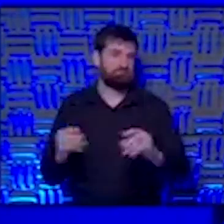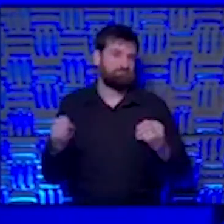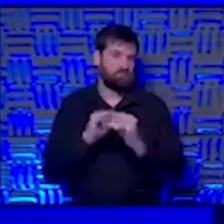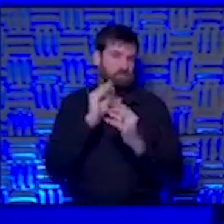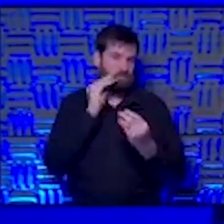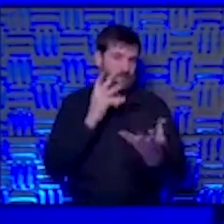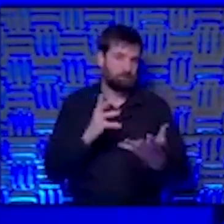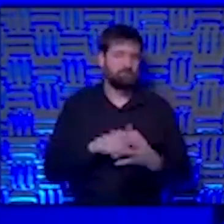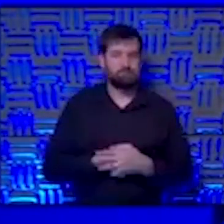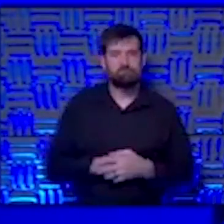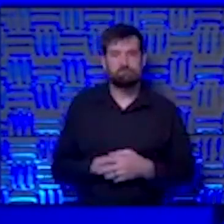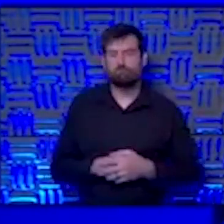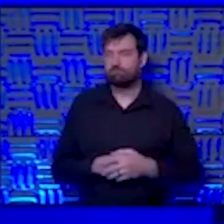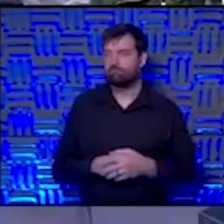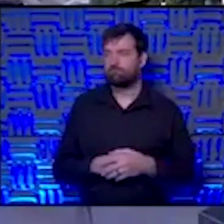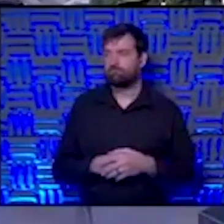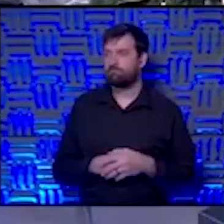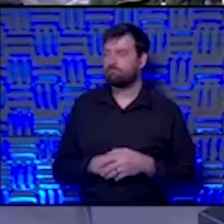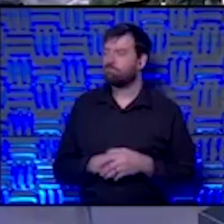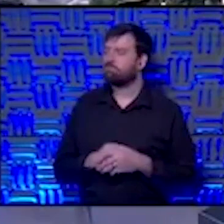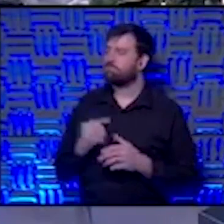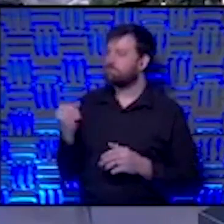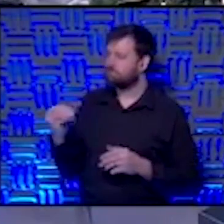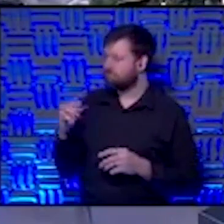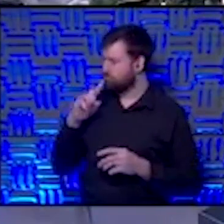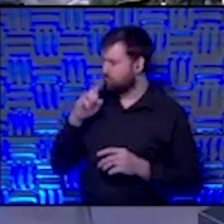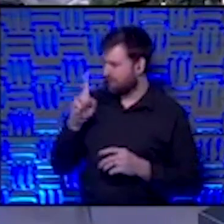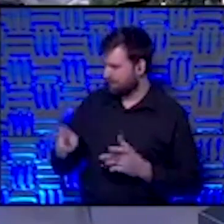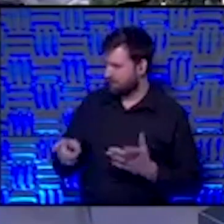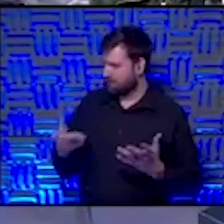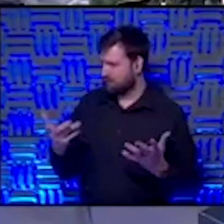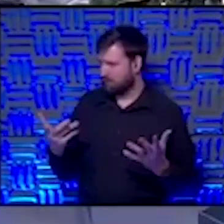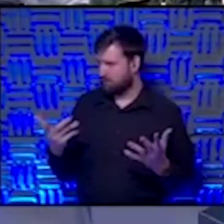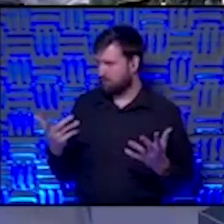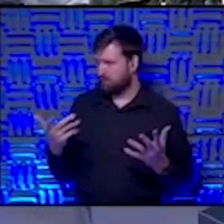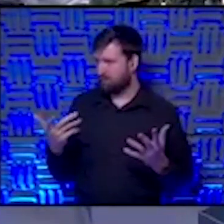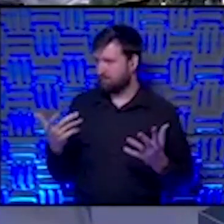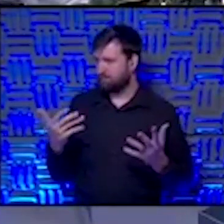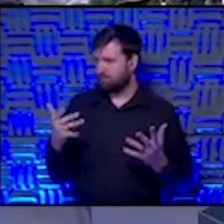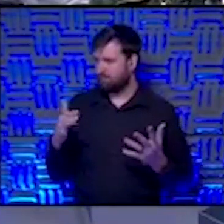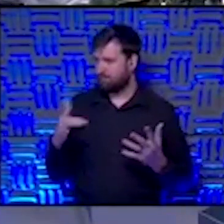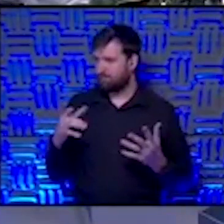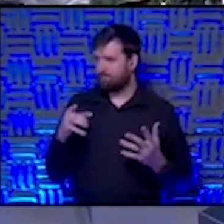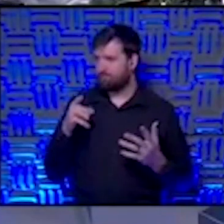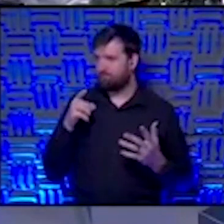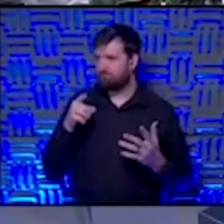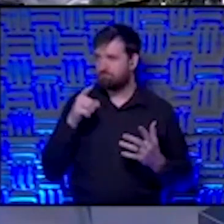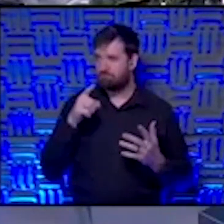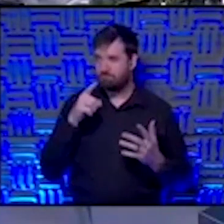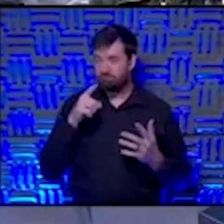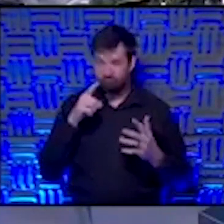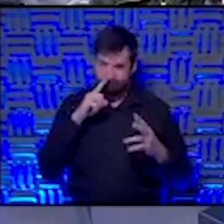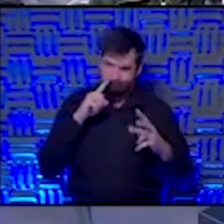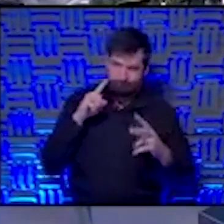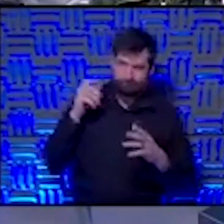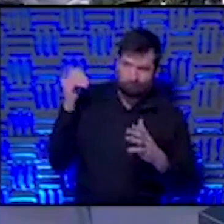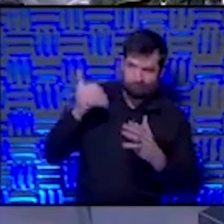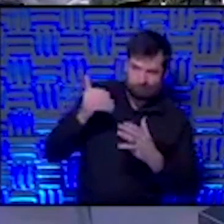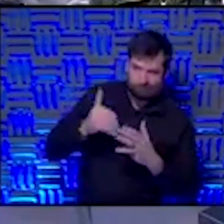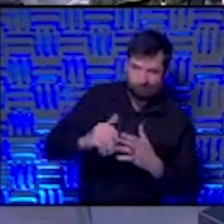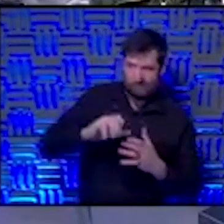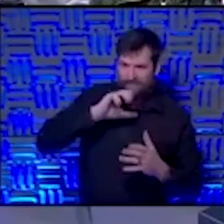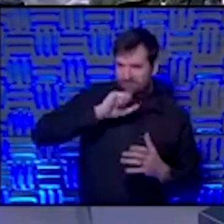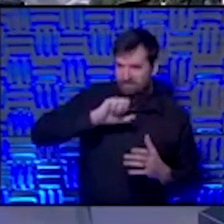about these specifically. So really, and just to say that as you approach a geriatric age, ho,